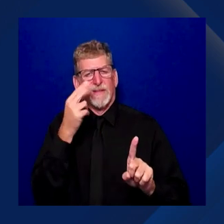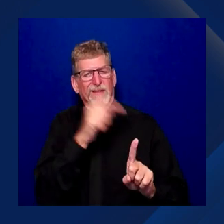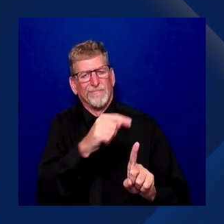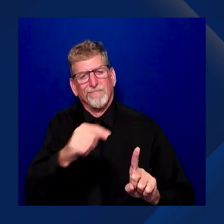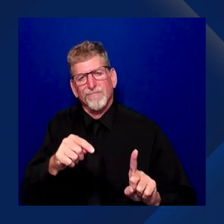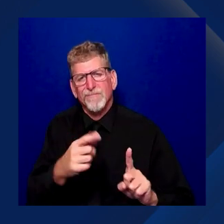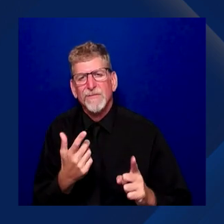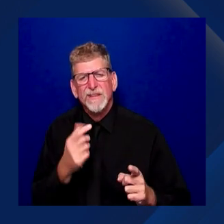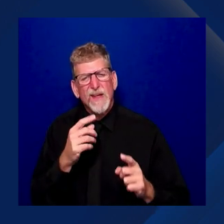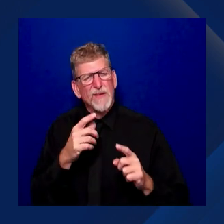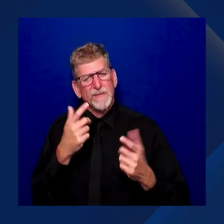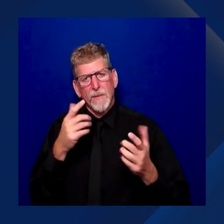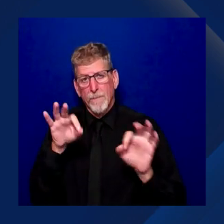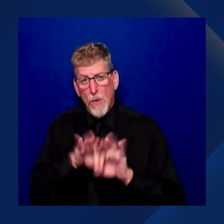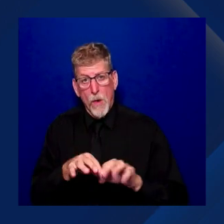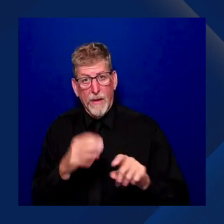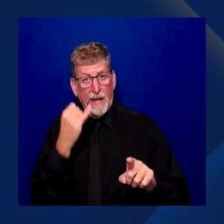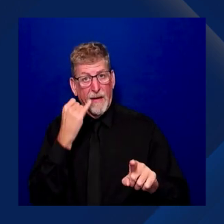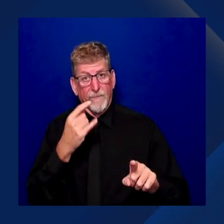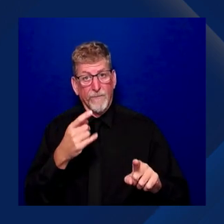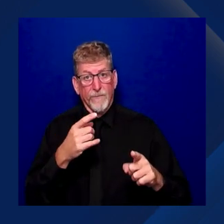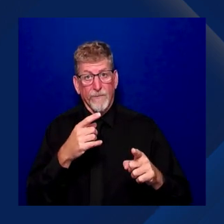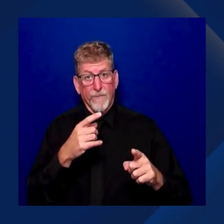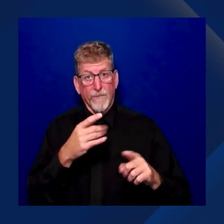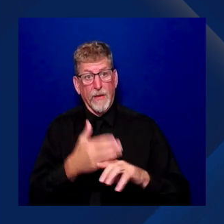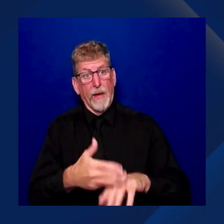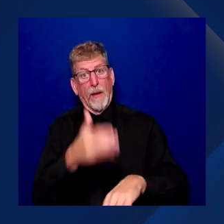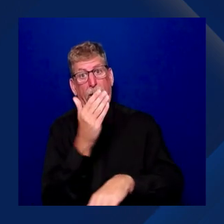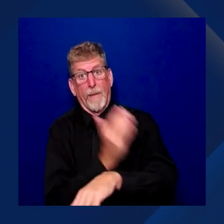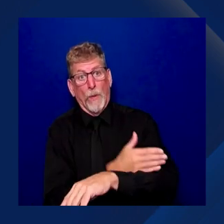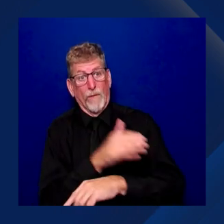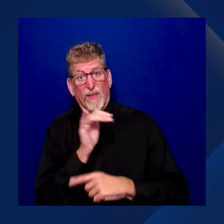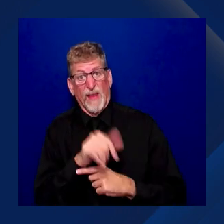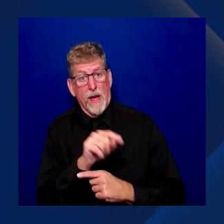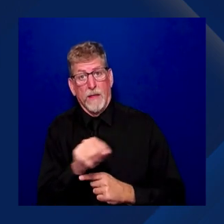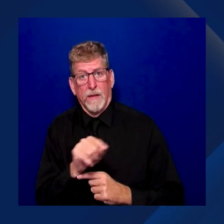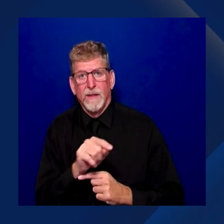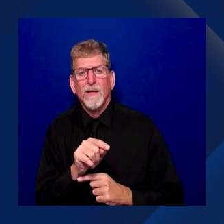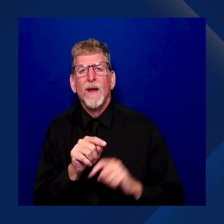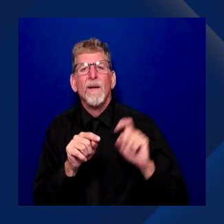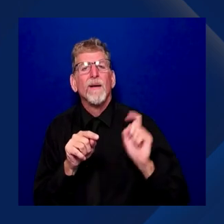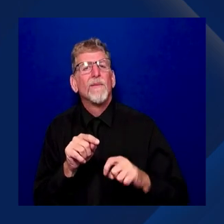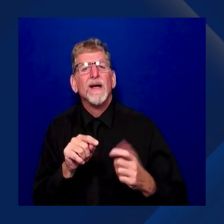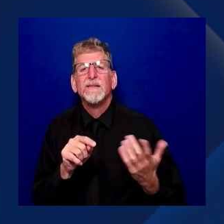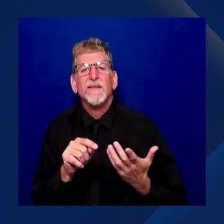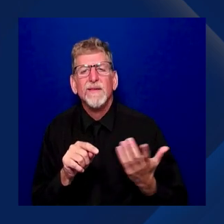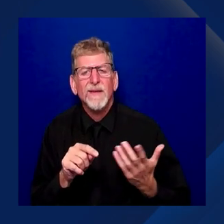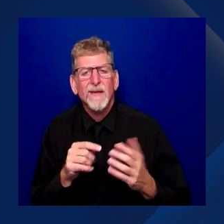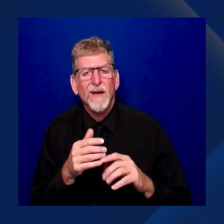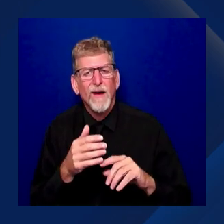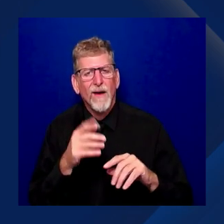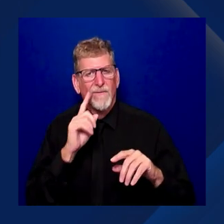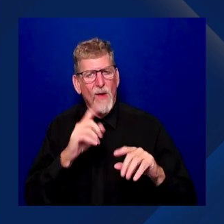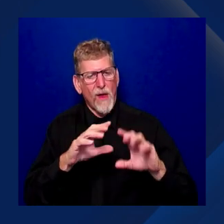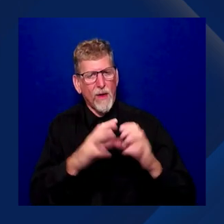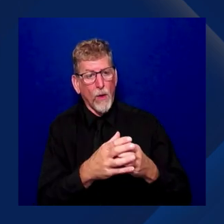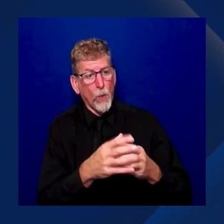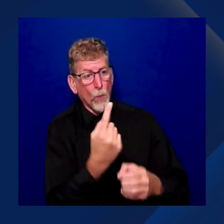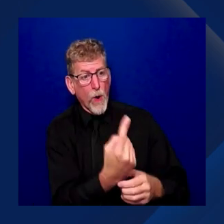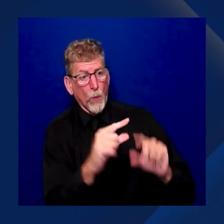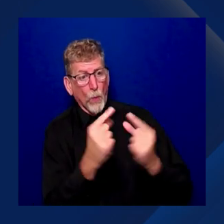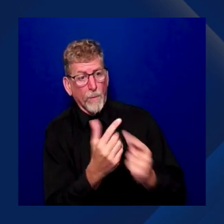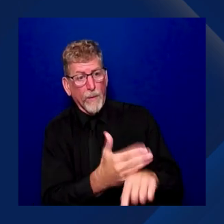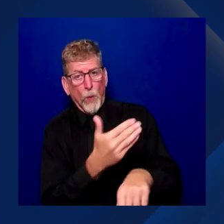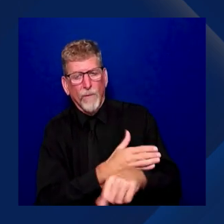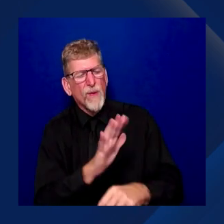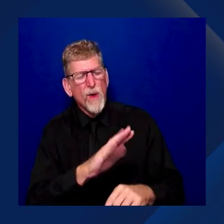for anyone, we were going to improve outcomes for everyone. And so that meant addressing the Black-white disparity gap